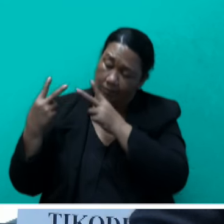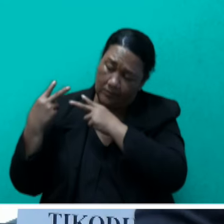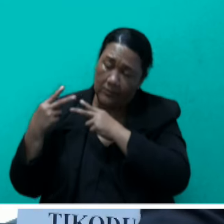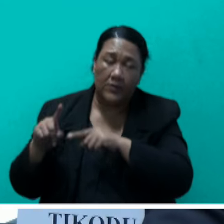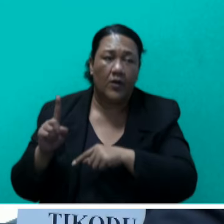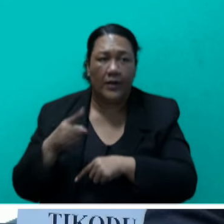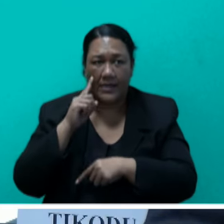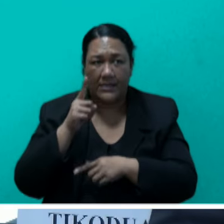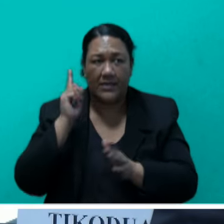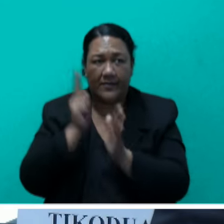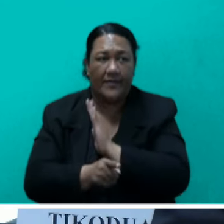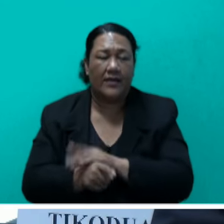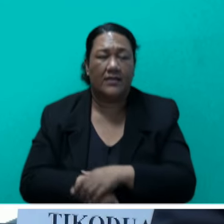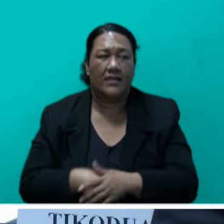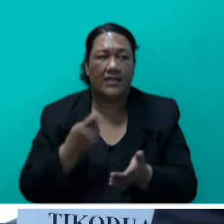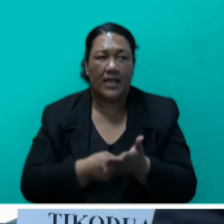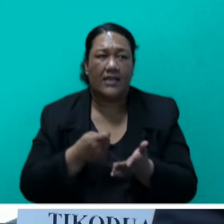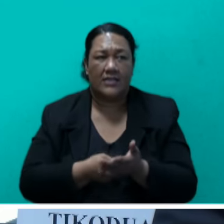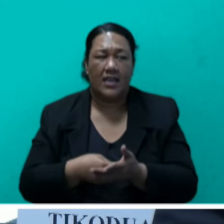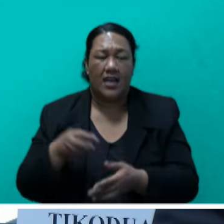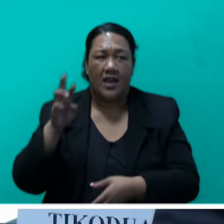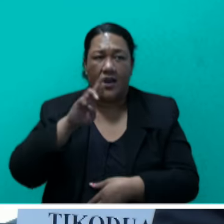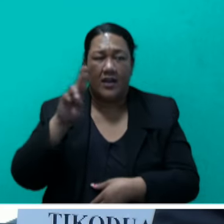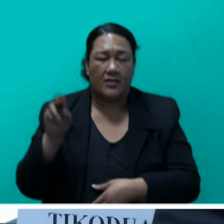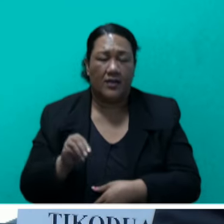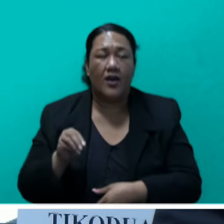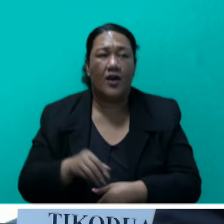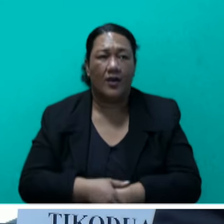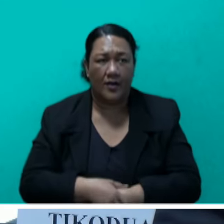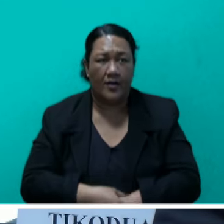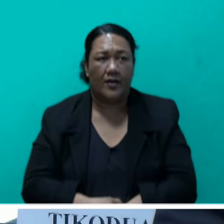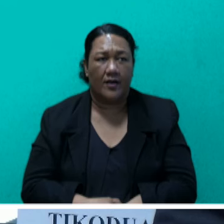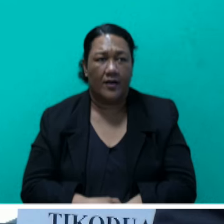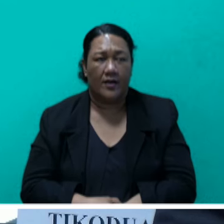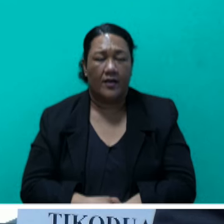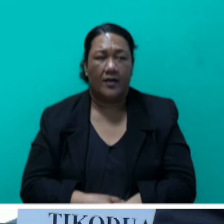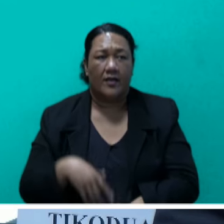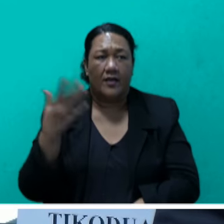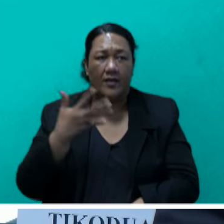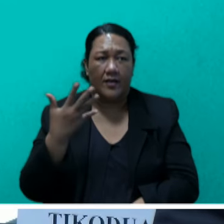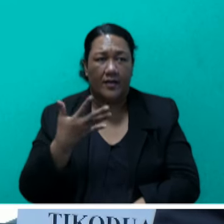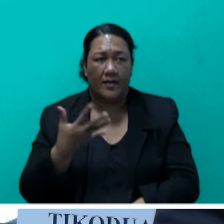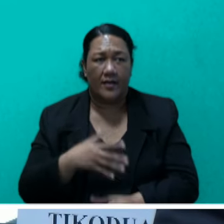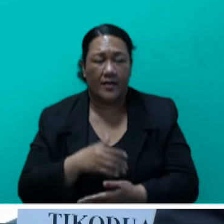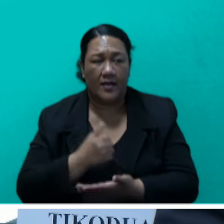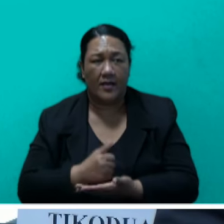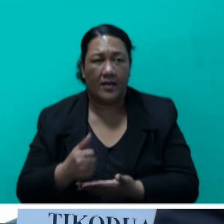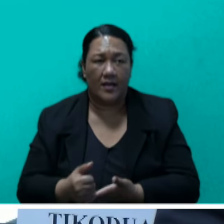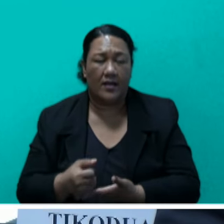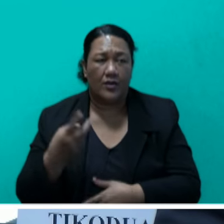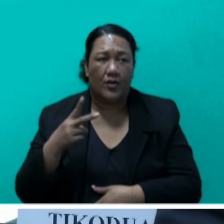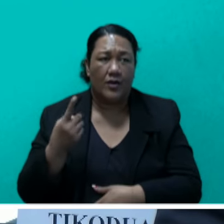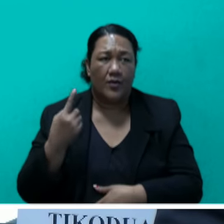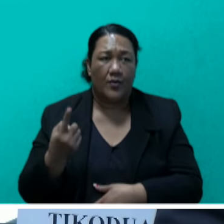fast rail to trucks ratio are changing. In 2015, rail accounted for 21%